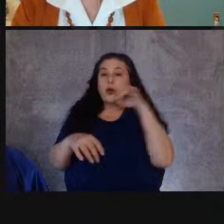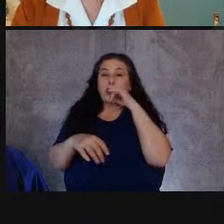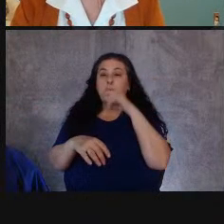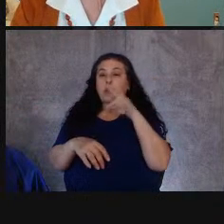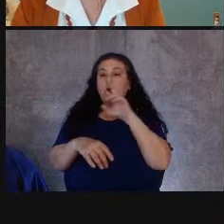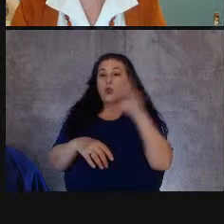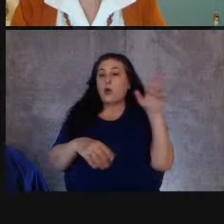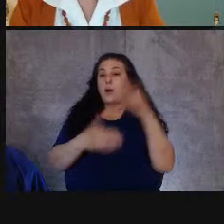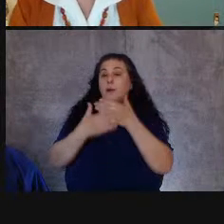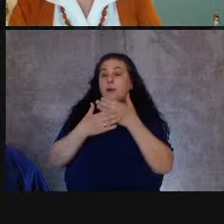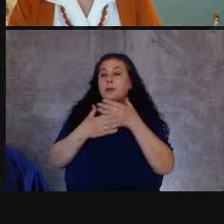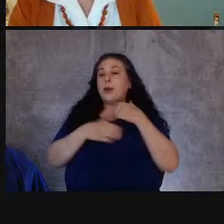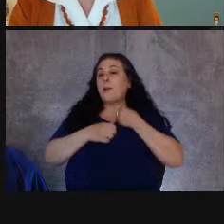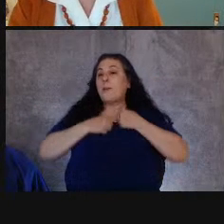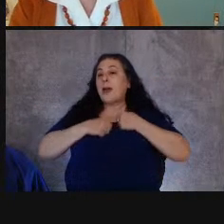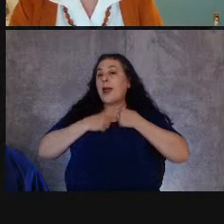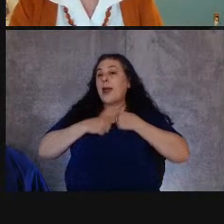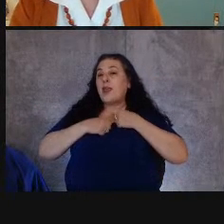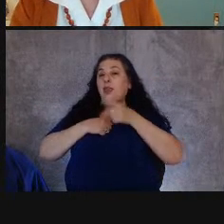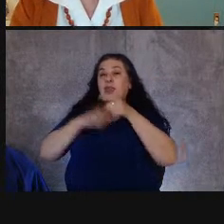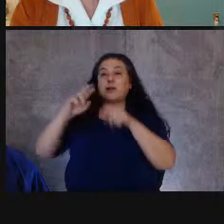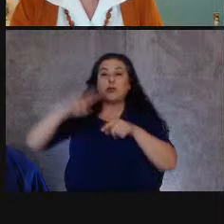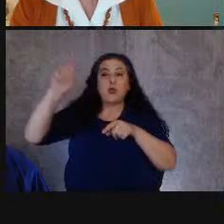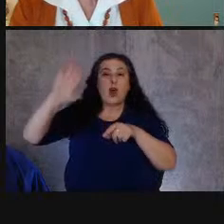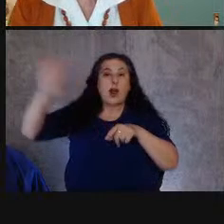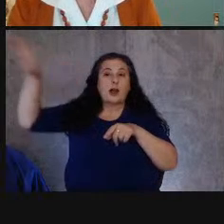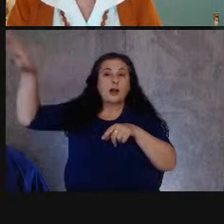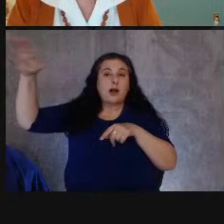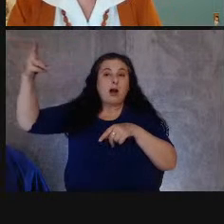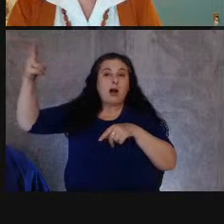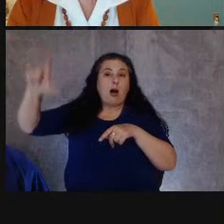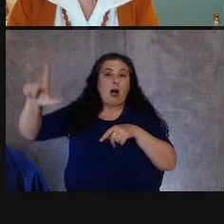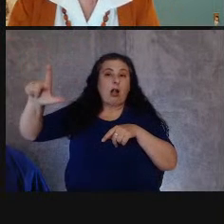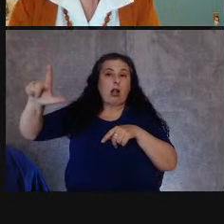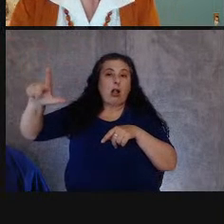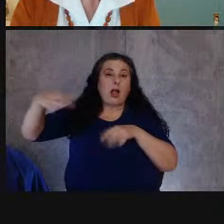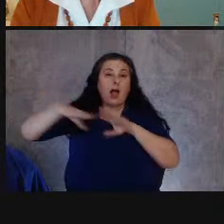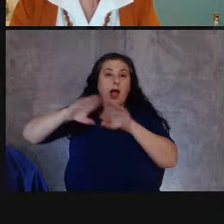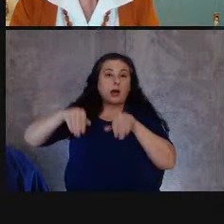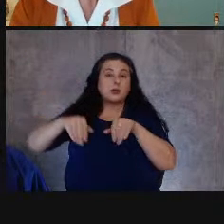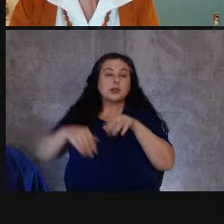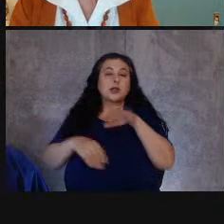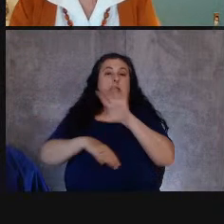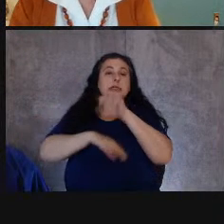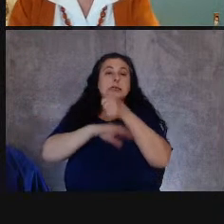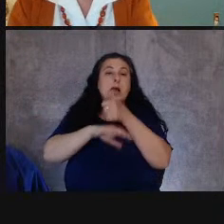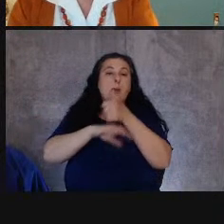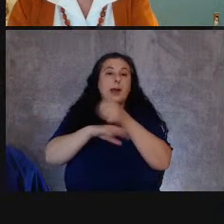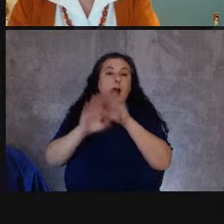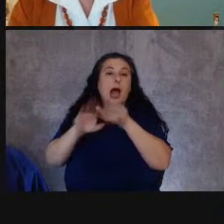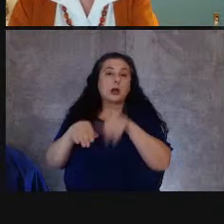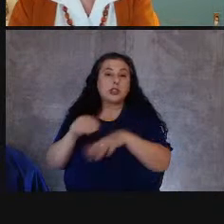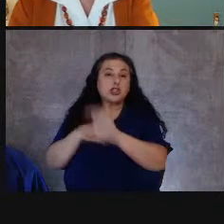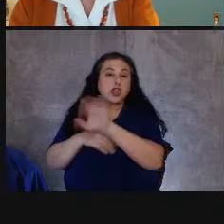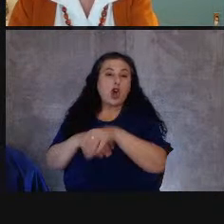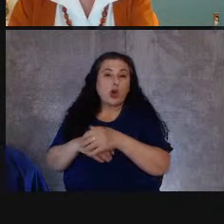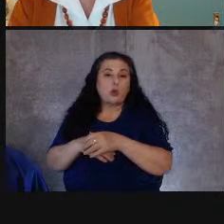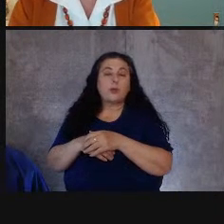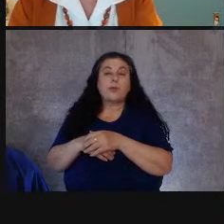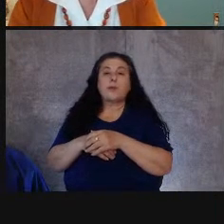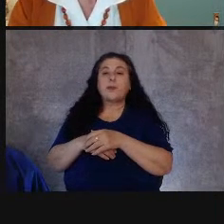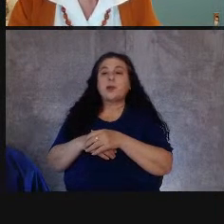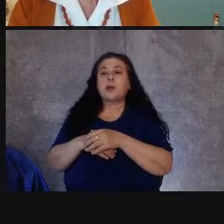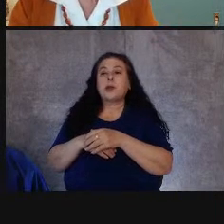see babies being bathed. That's actually at Hull House, the settlement house in Chicago. There's kind of like this